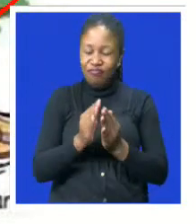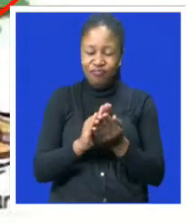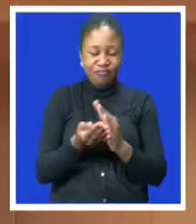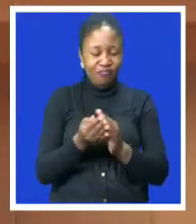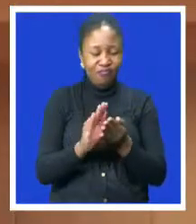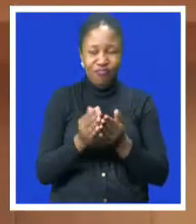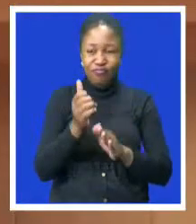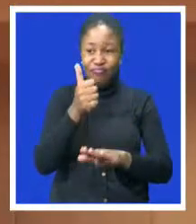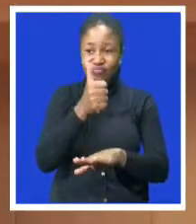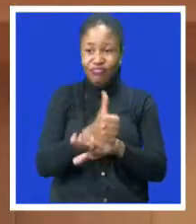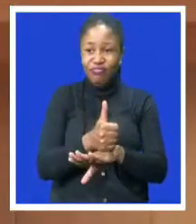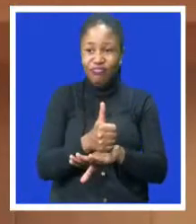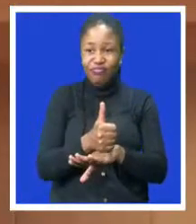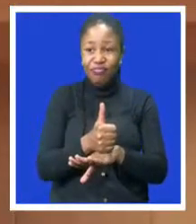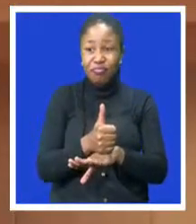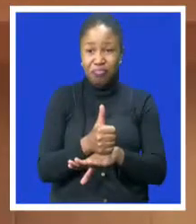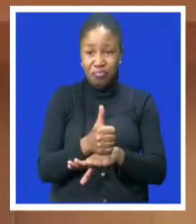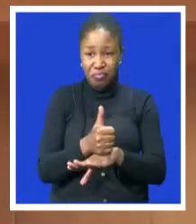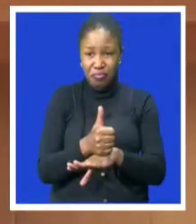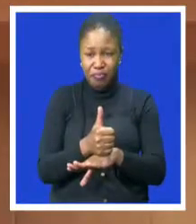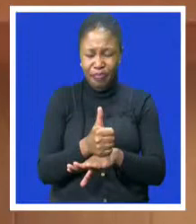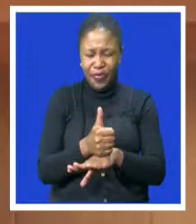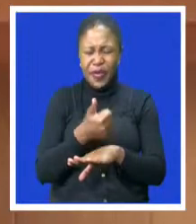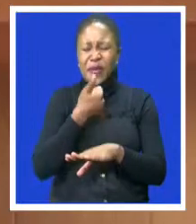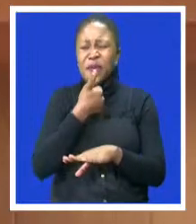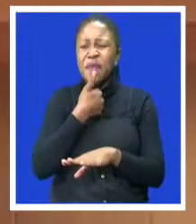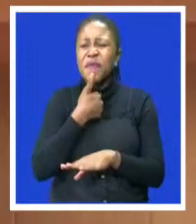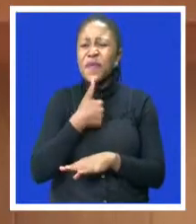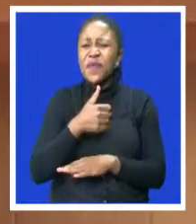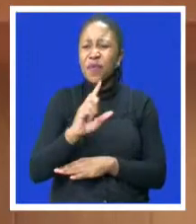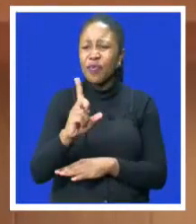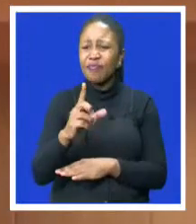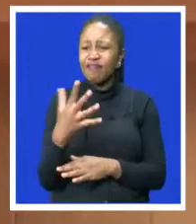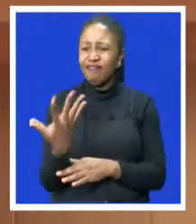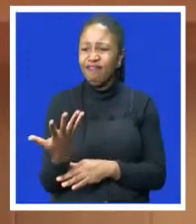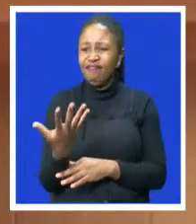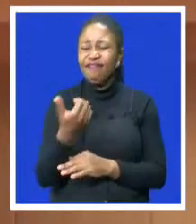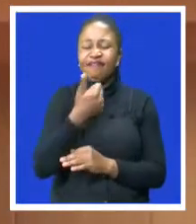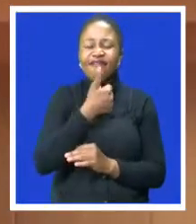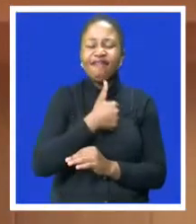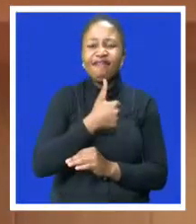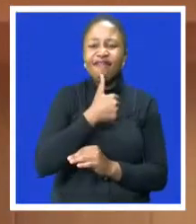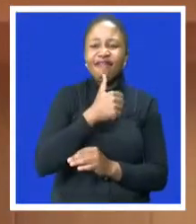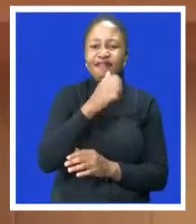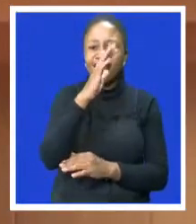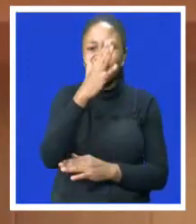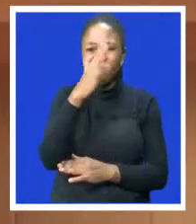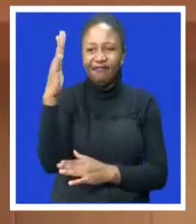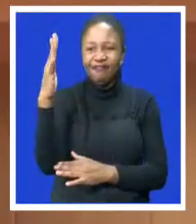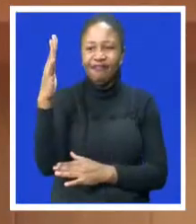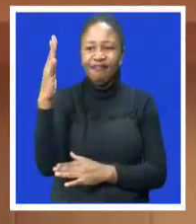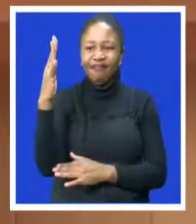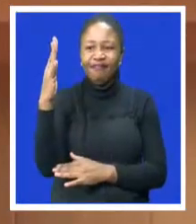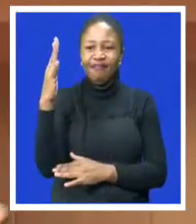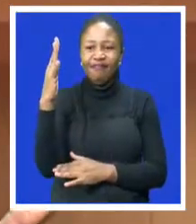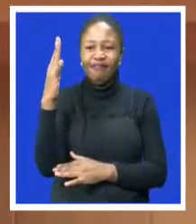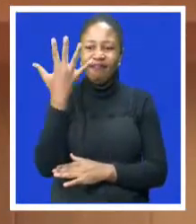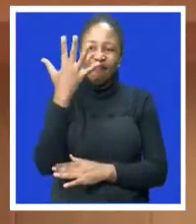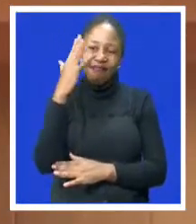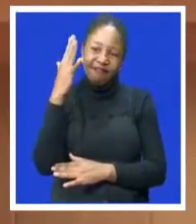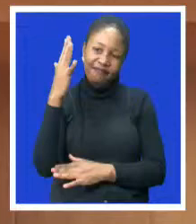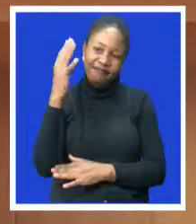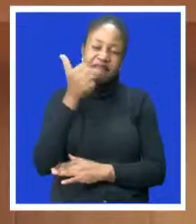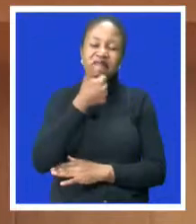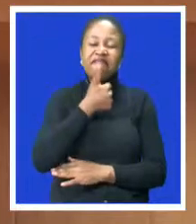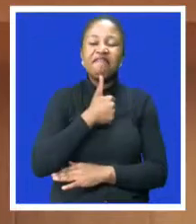the chair using wood. Where does wood come from? It comes from plants. The plants